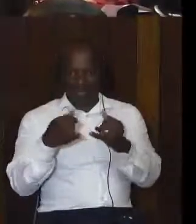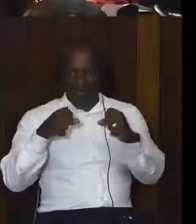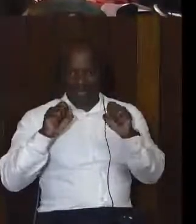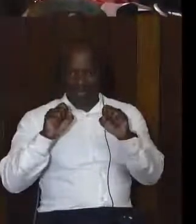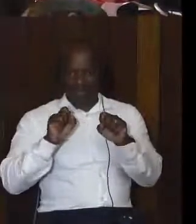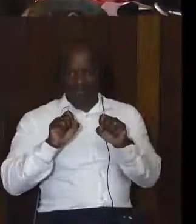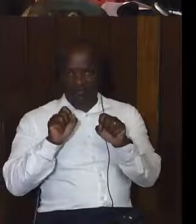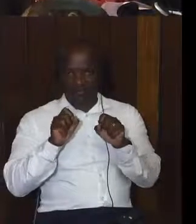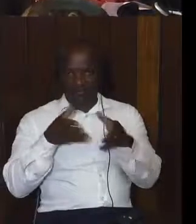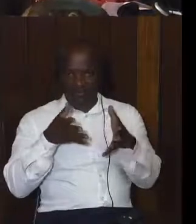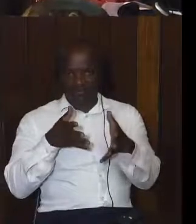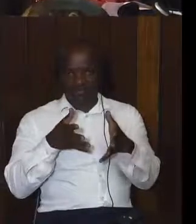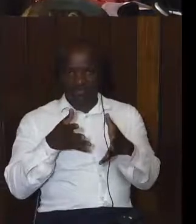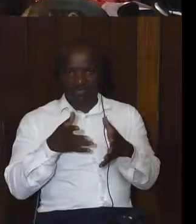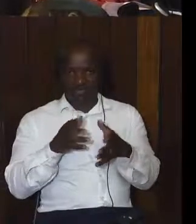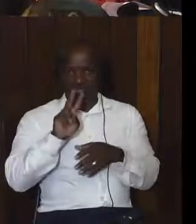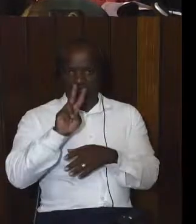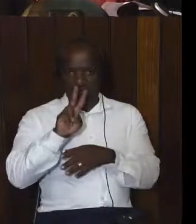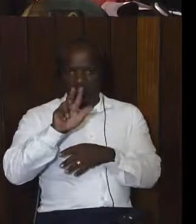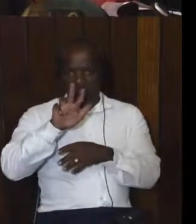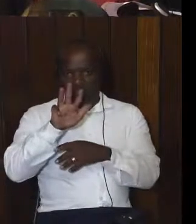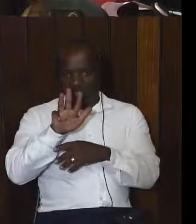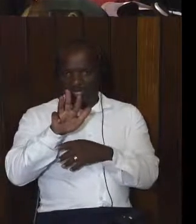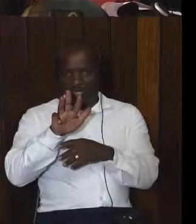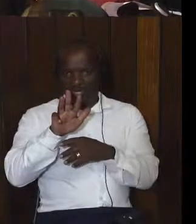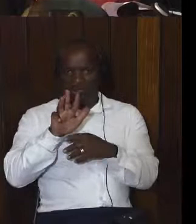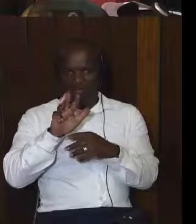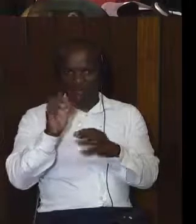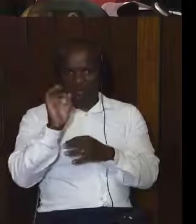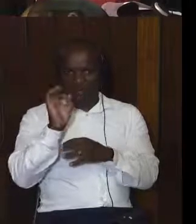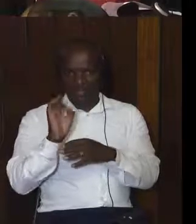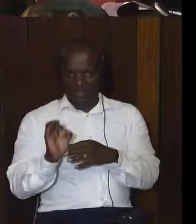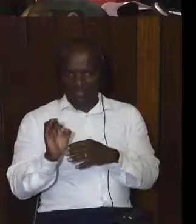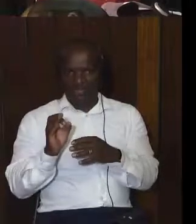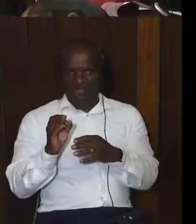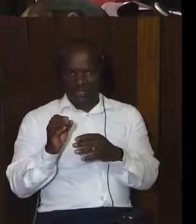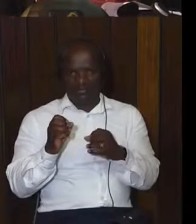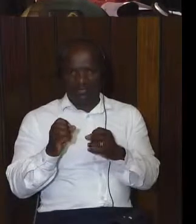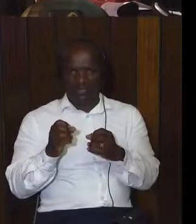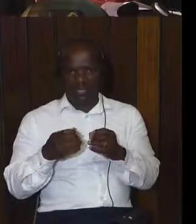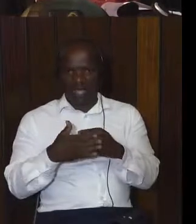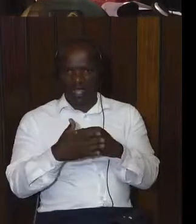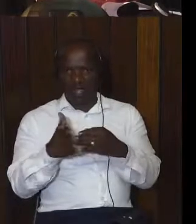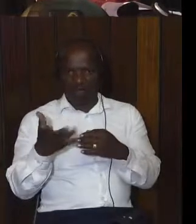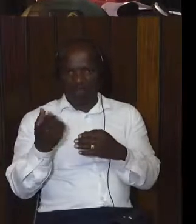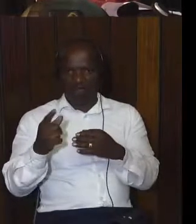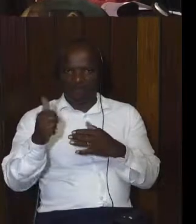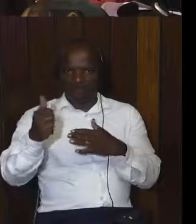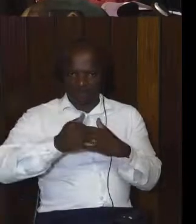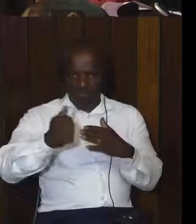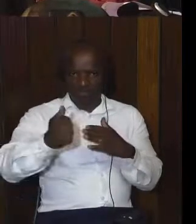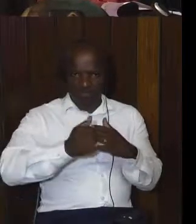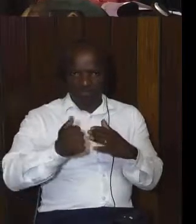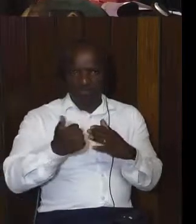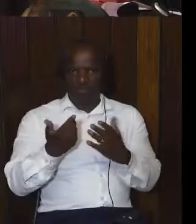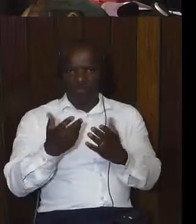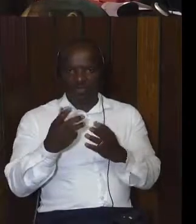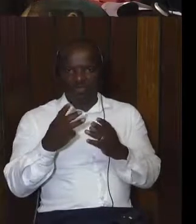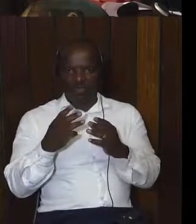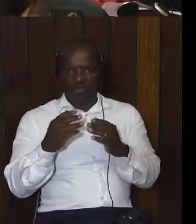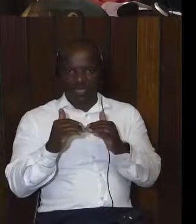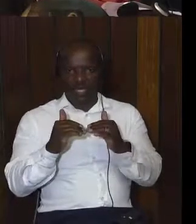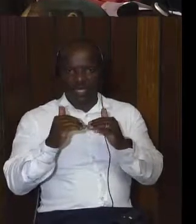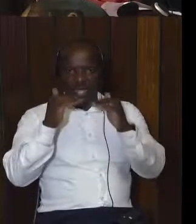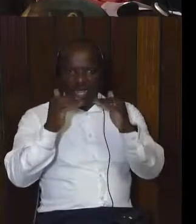at a 29% vacancy rate, and therefore the high vacancy